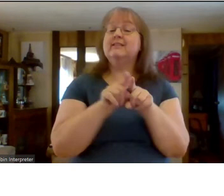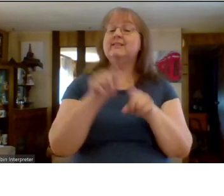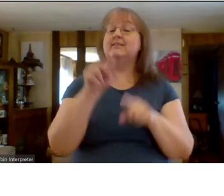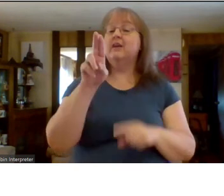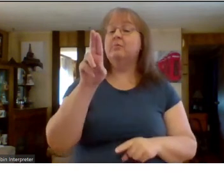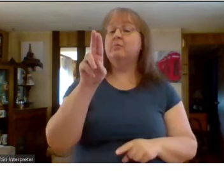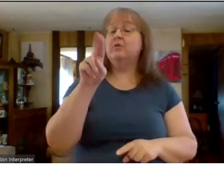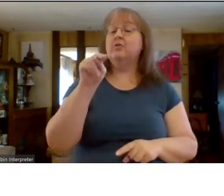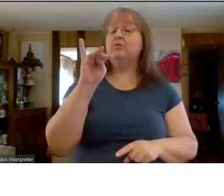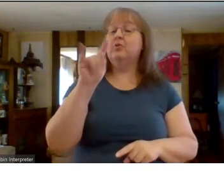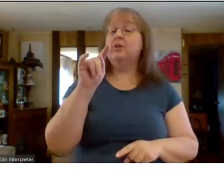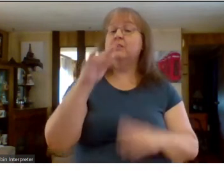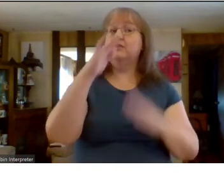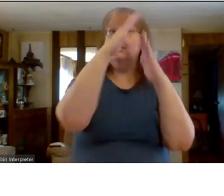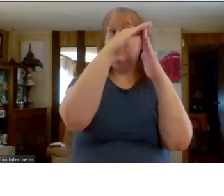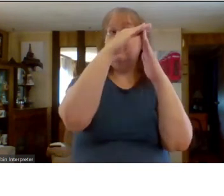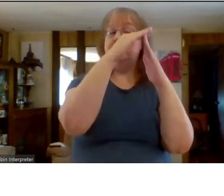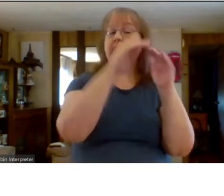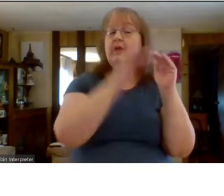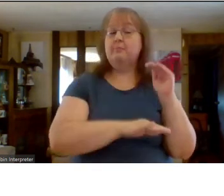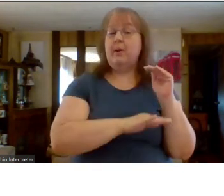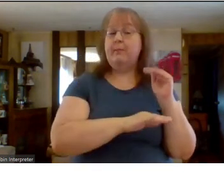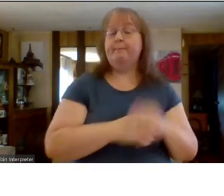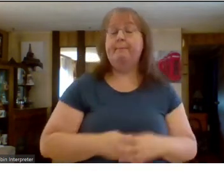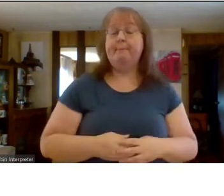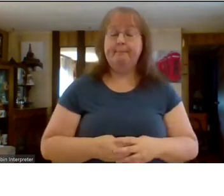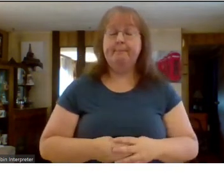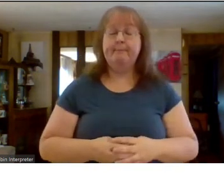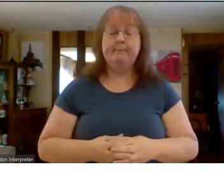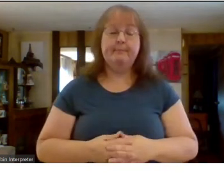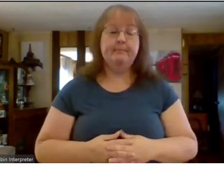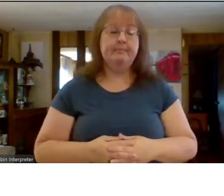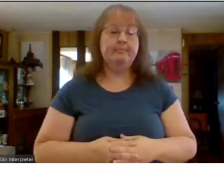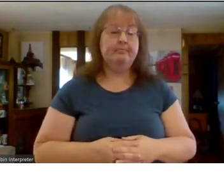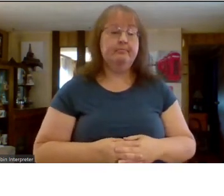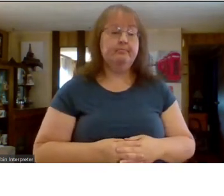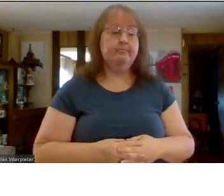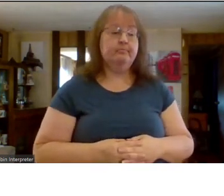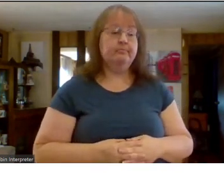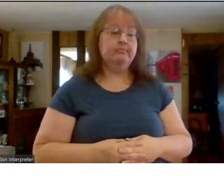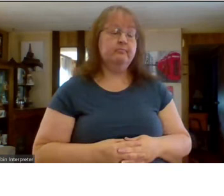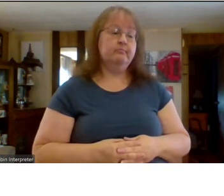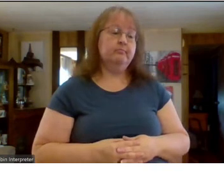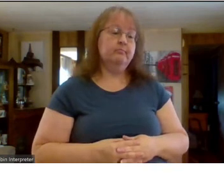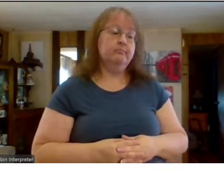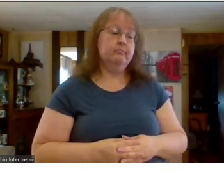want, as long as they have the same units on top and the same units on bottom.